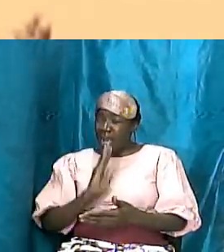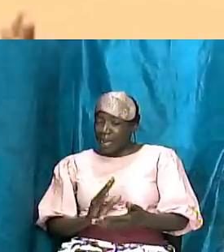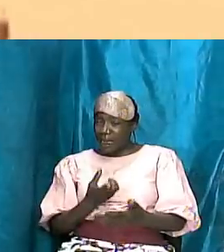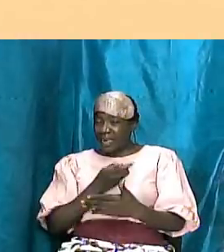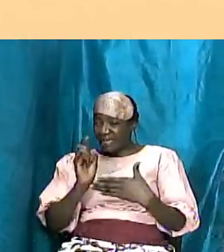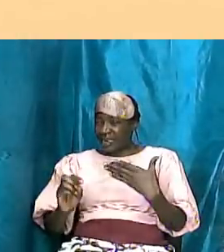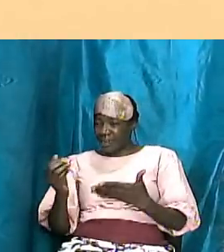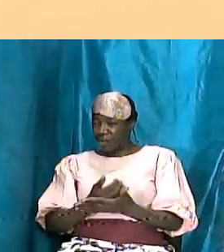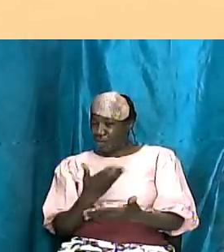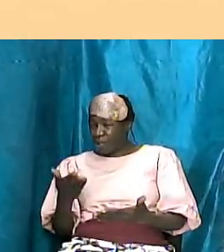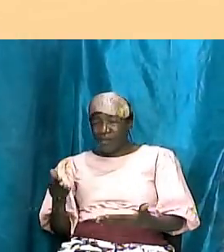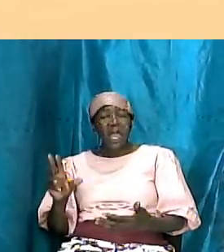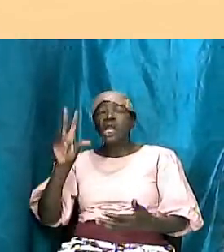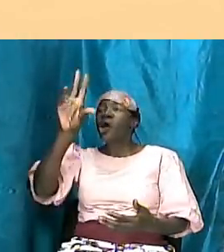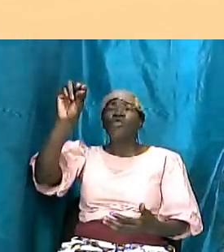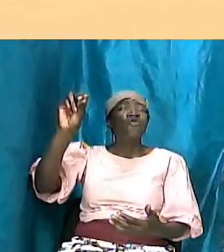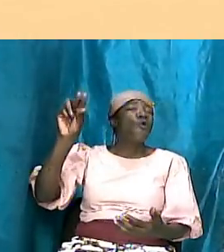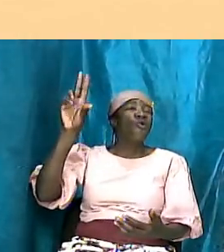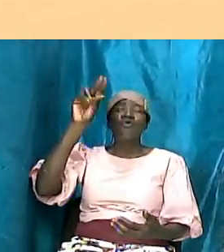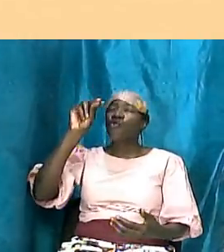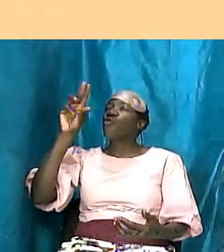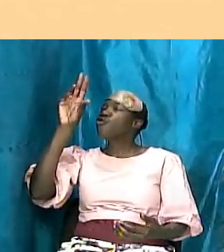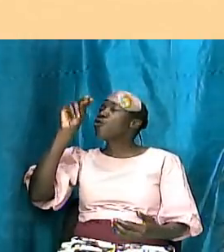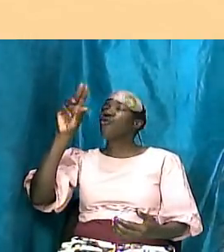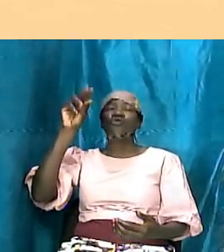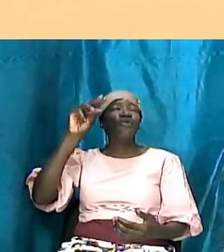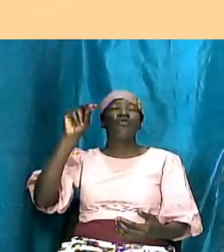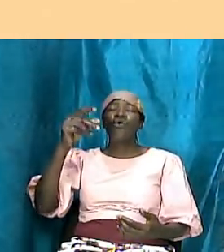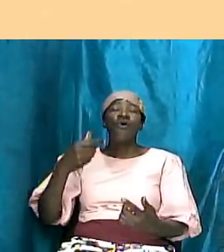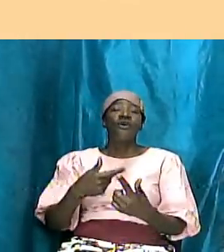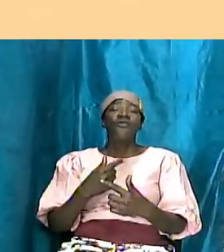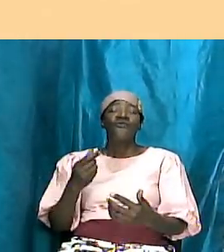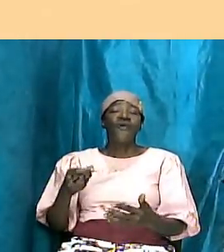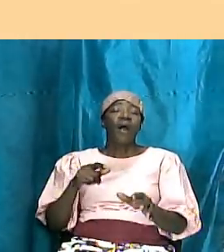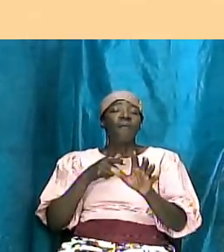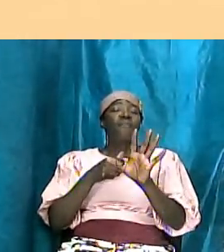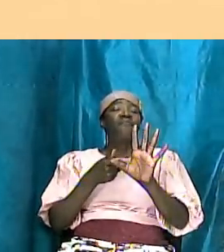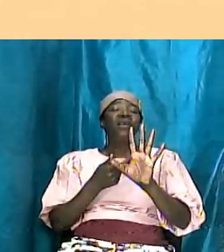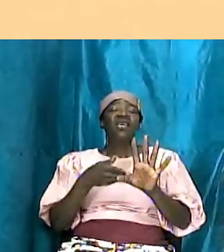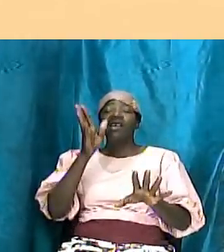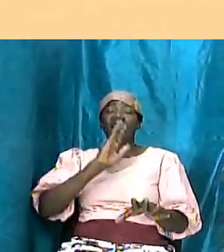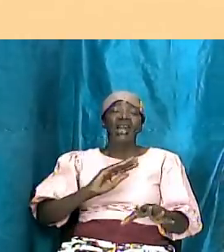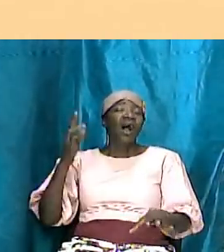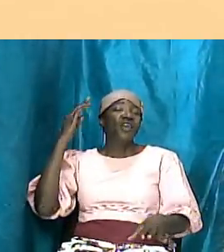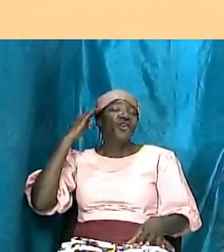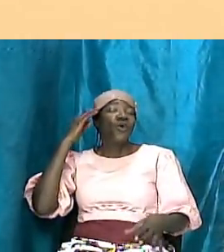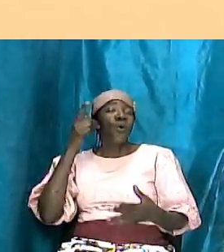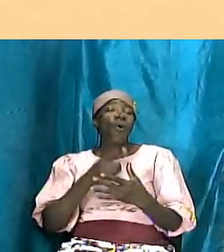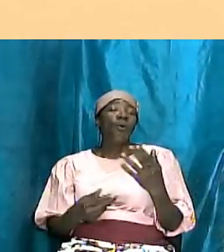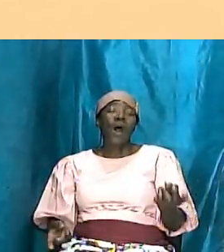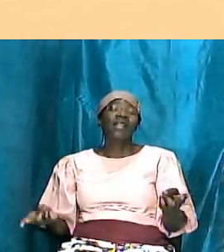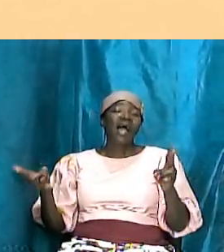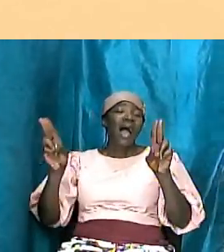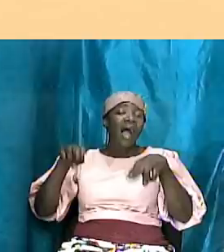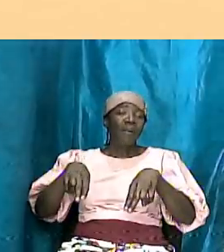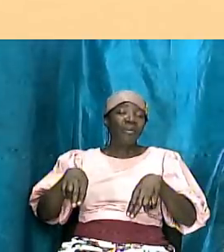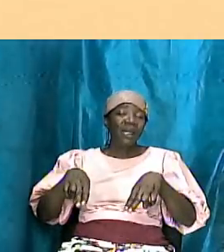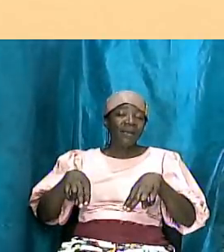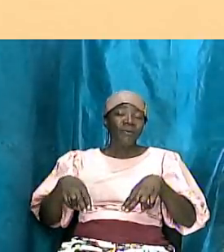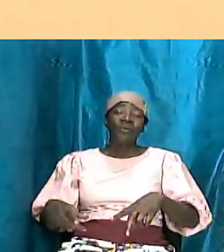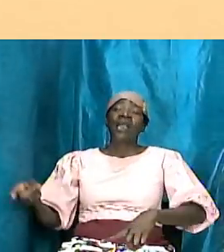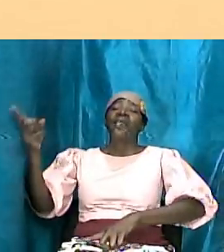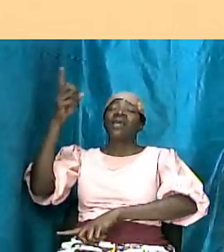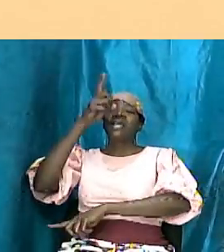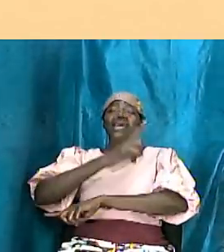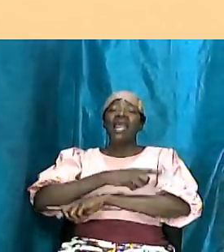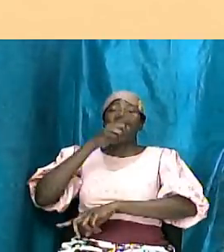no. From the very beginning, God knew what was going to happen. So that from the day he put Adam and Eve